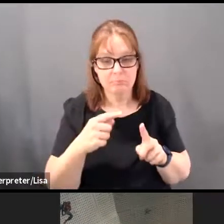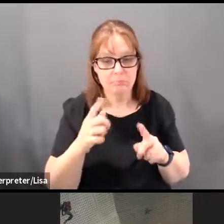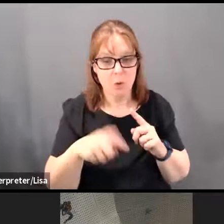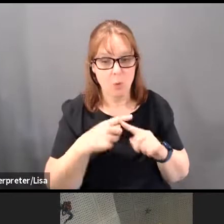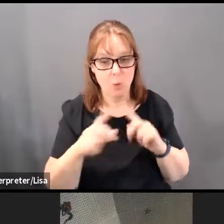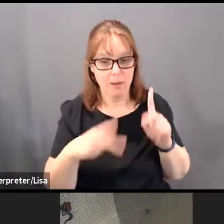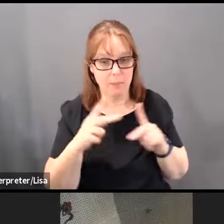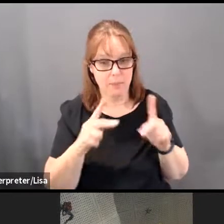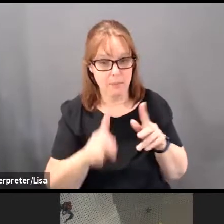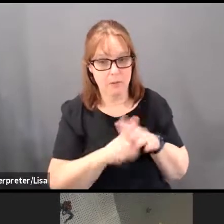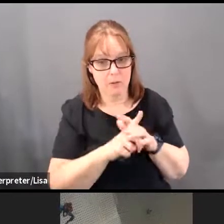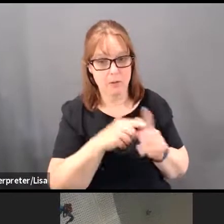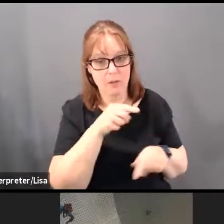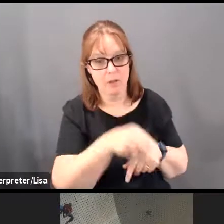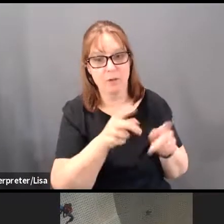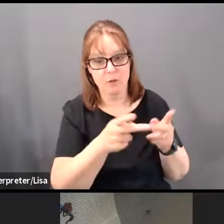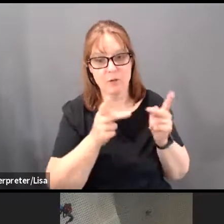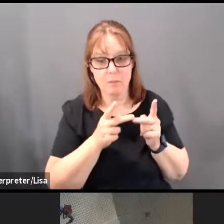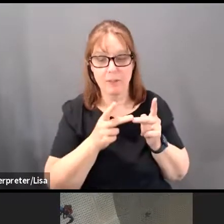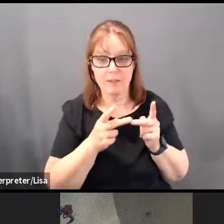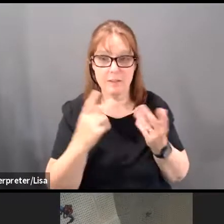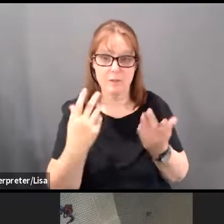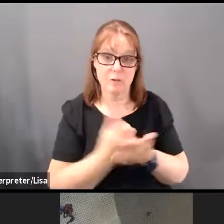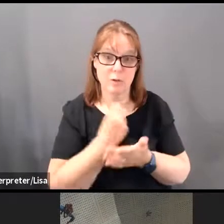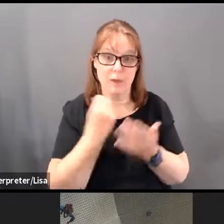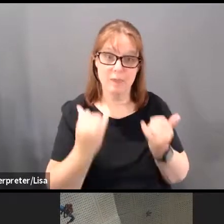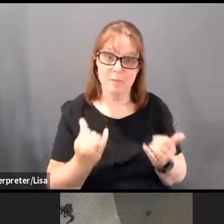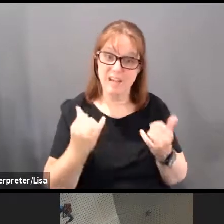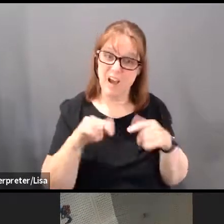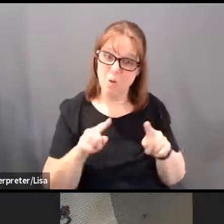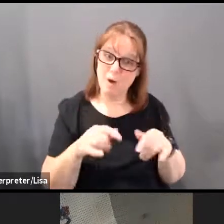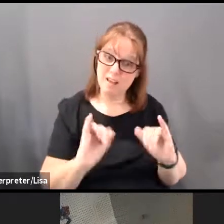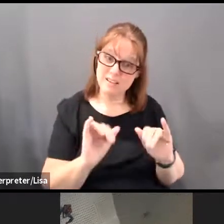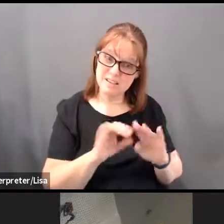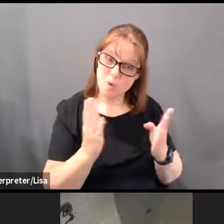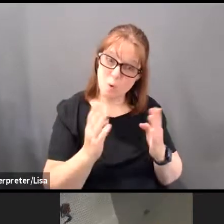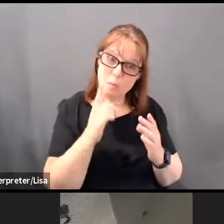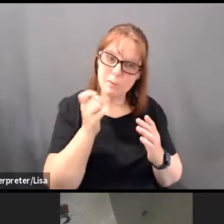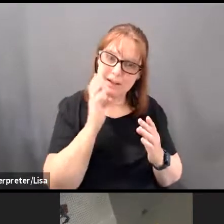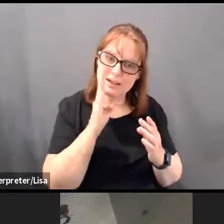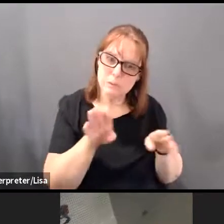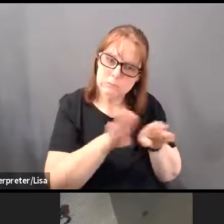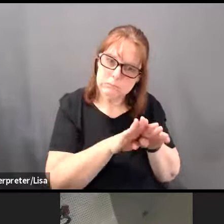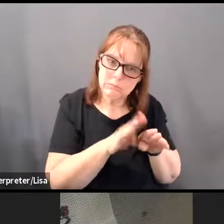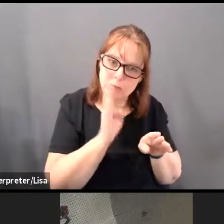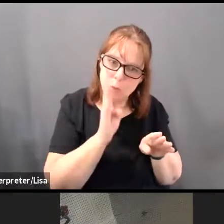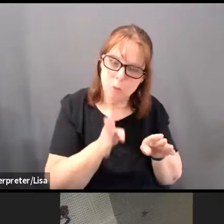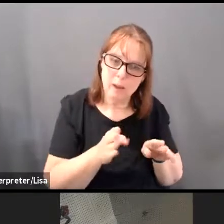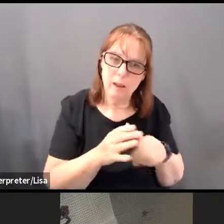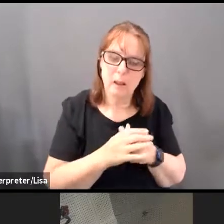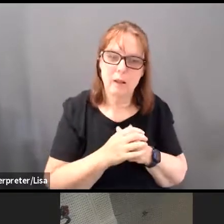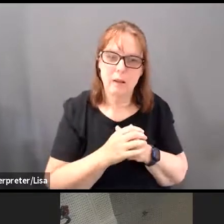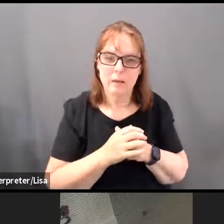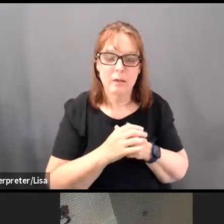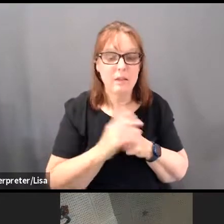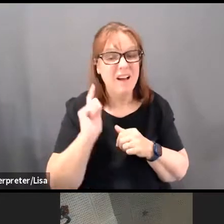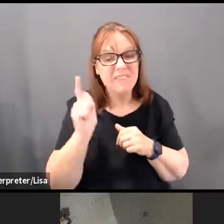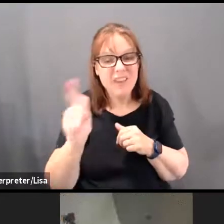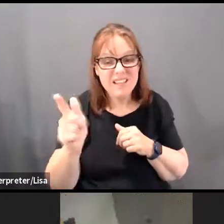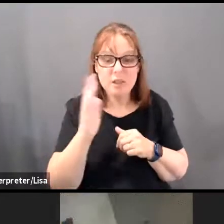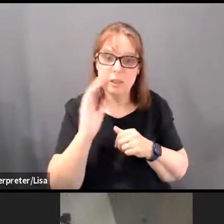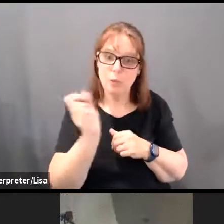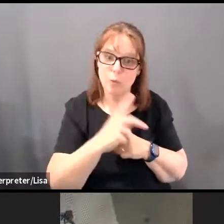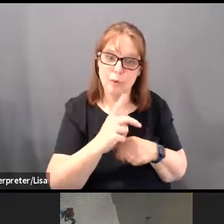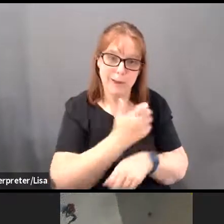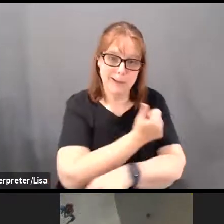vaccine site. So please do them now while you can, though, by the way, because they won't be there forever. You know, keep in mind, eventually this is going to go back to your doctor's office, and